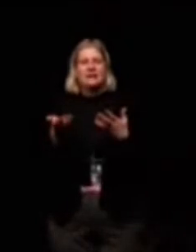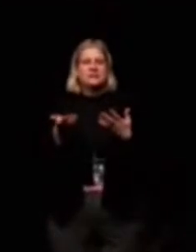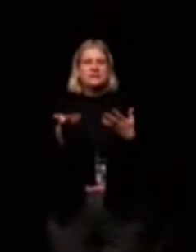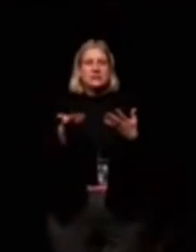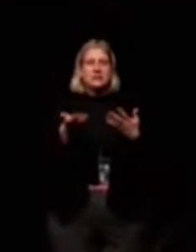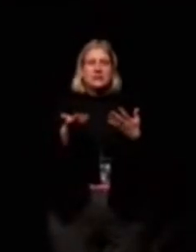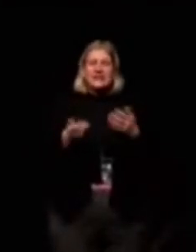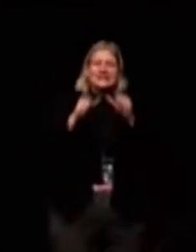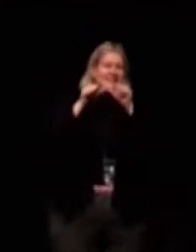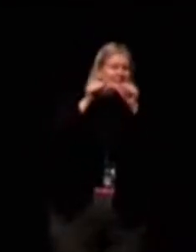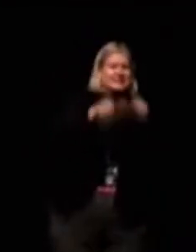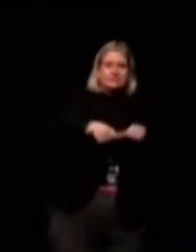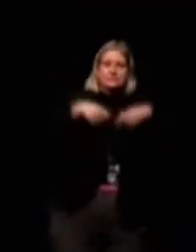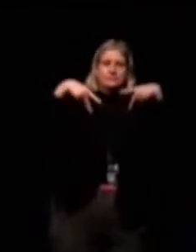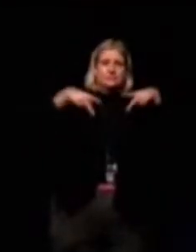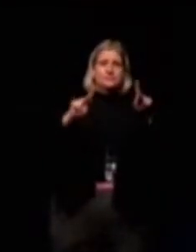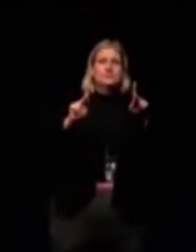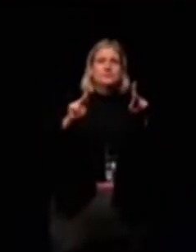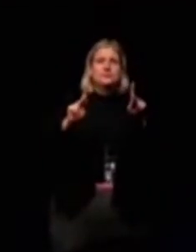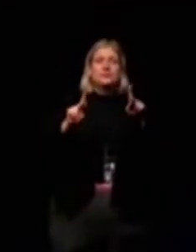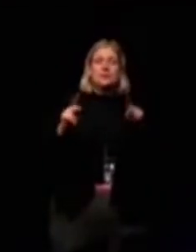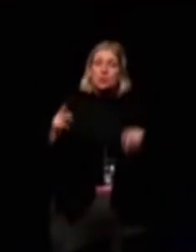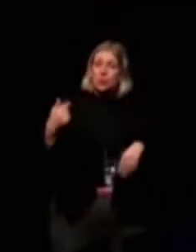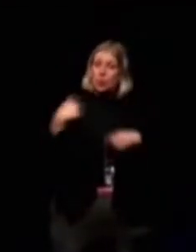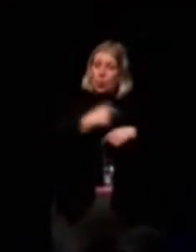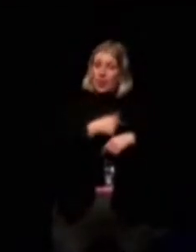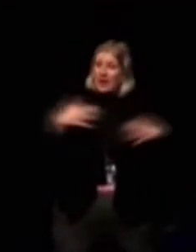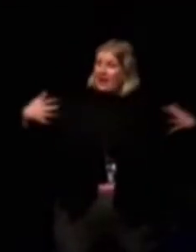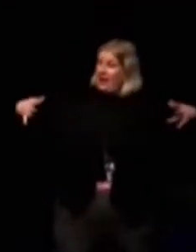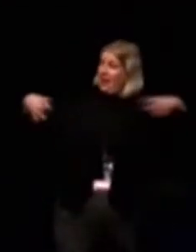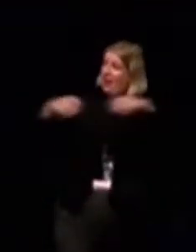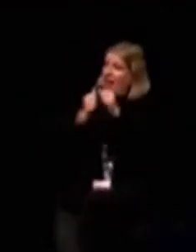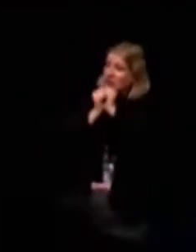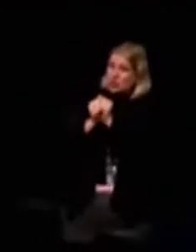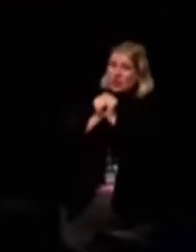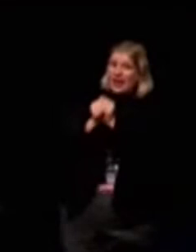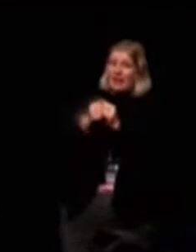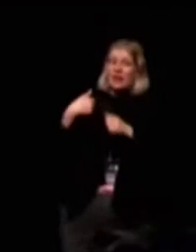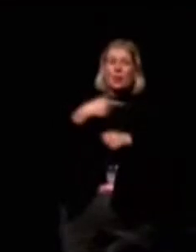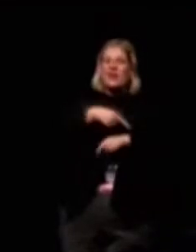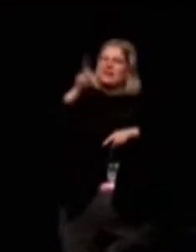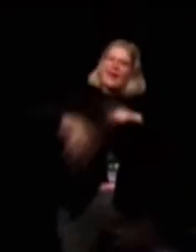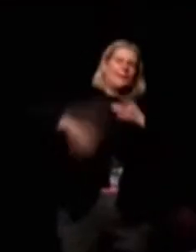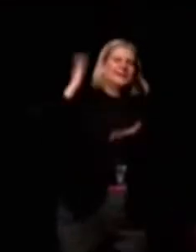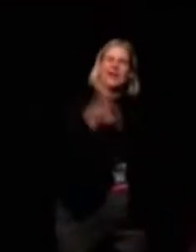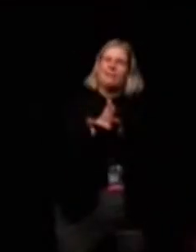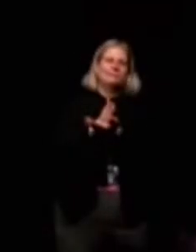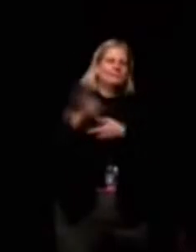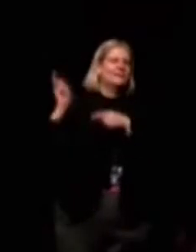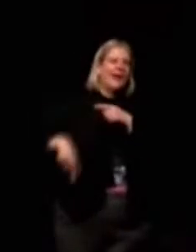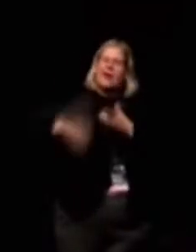for Democrats. Because when we stand together, we are unstoppable.